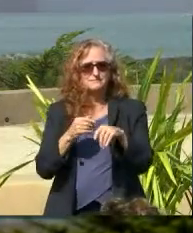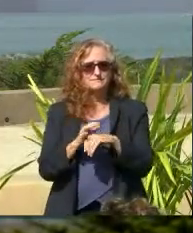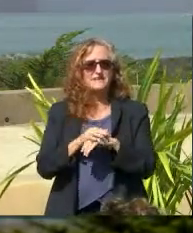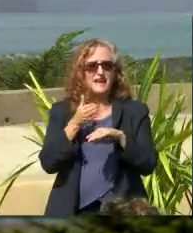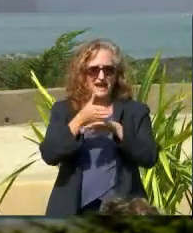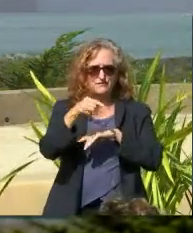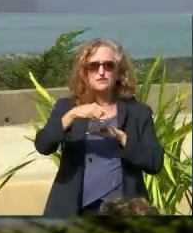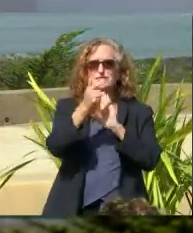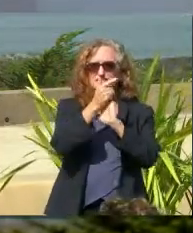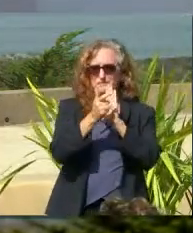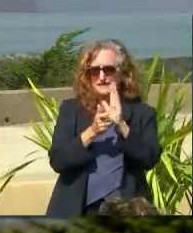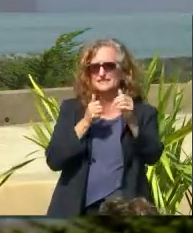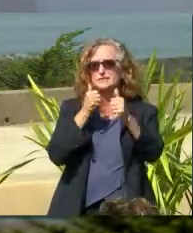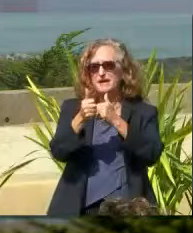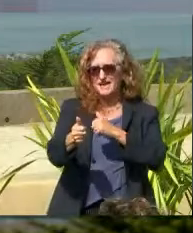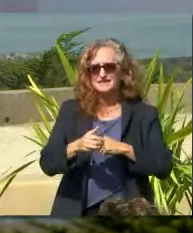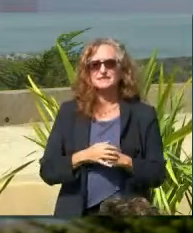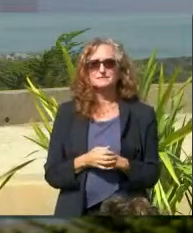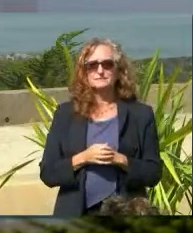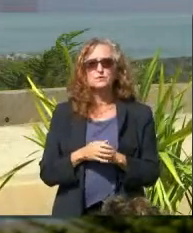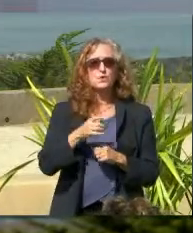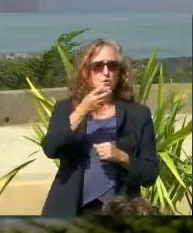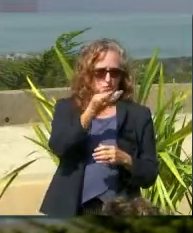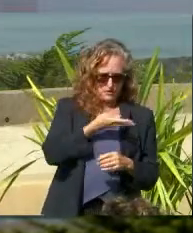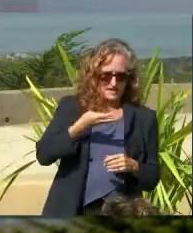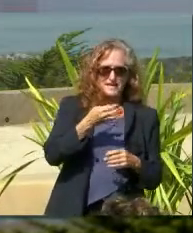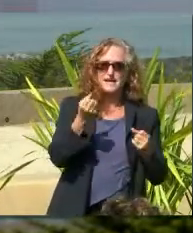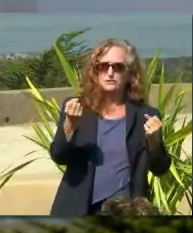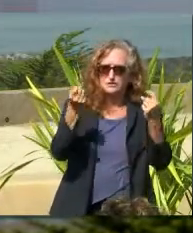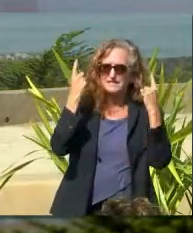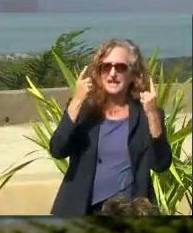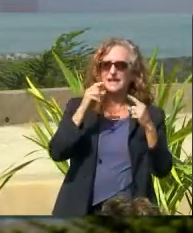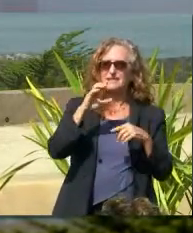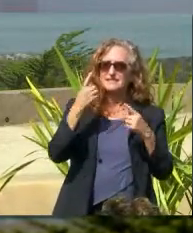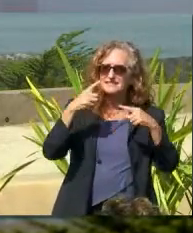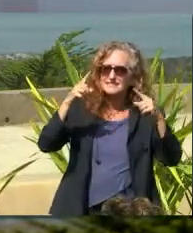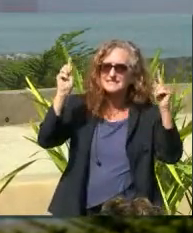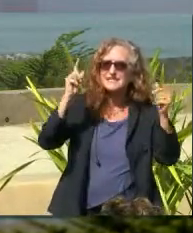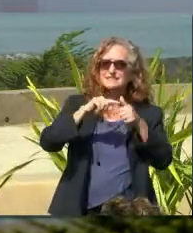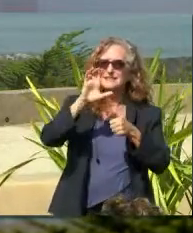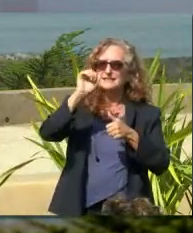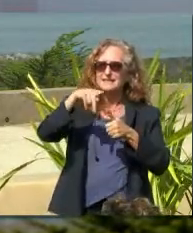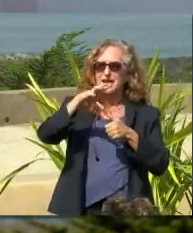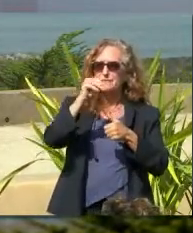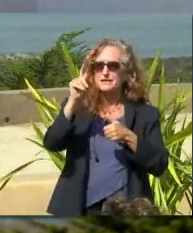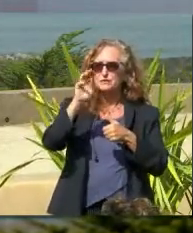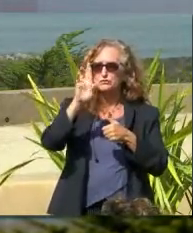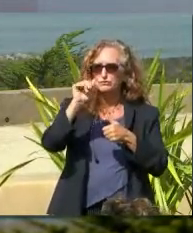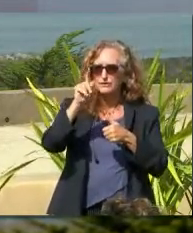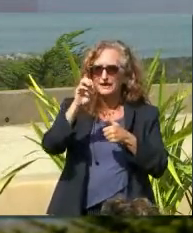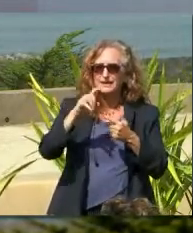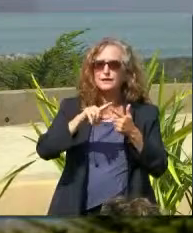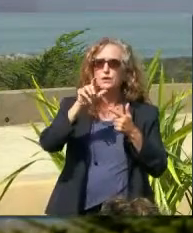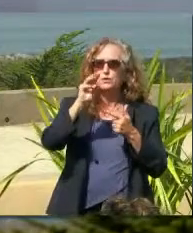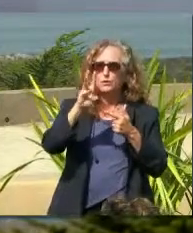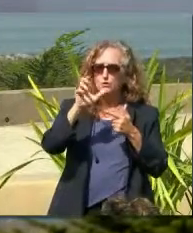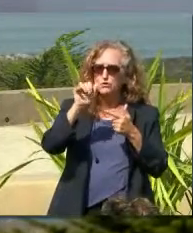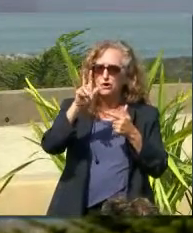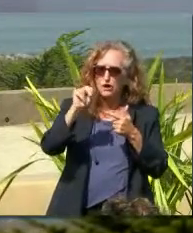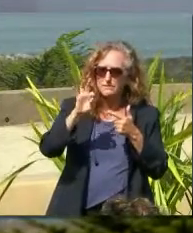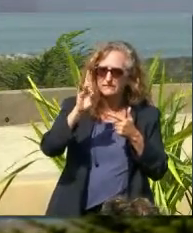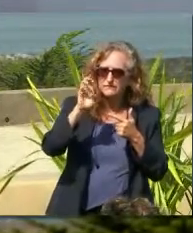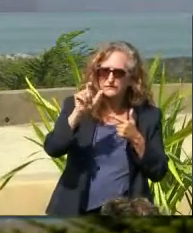has passed, because we understand the success. Our cap and trade bills, our low carbon fuel standards, our subsidies